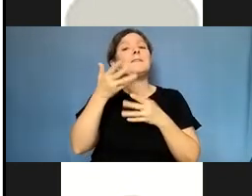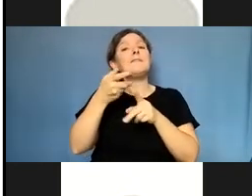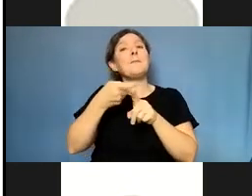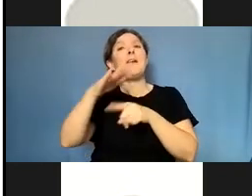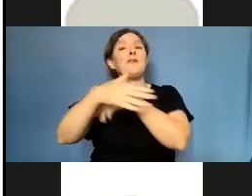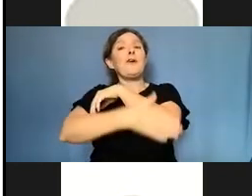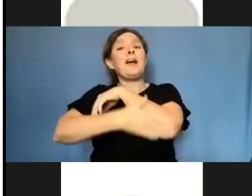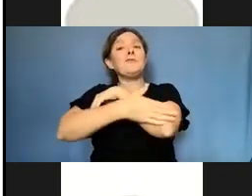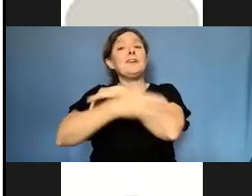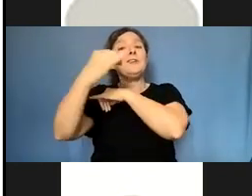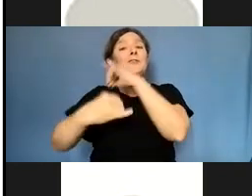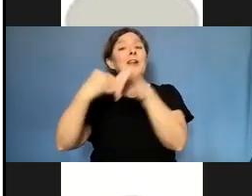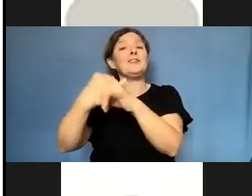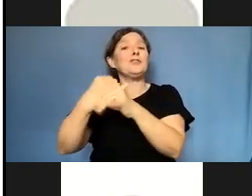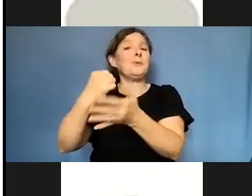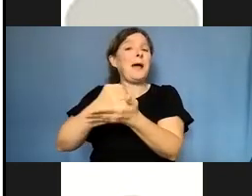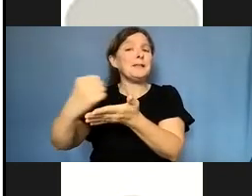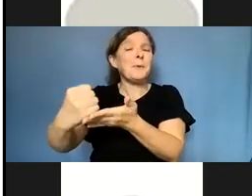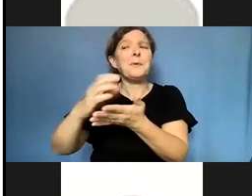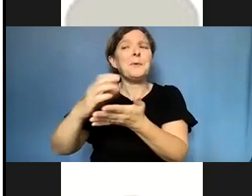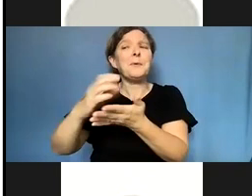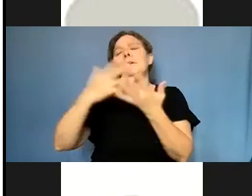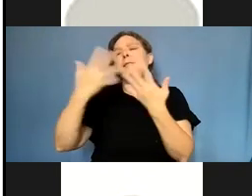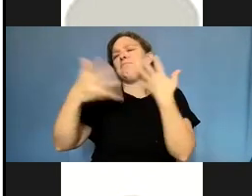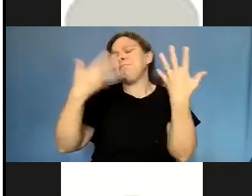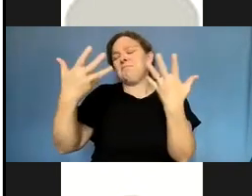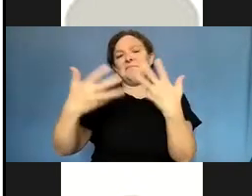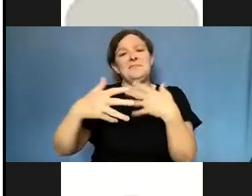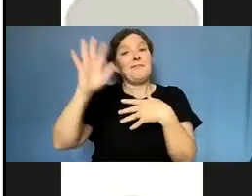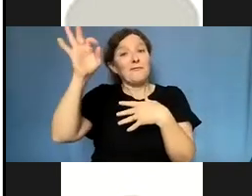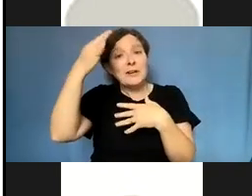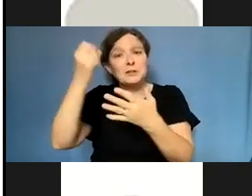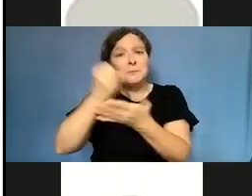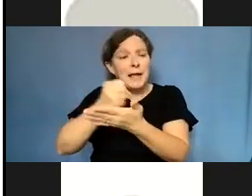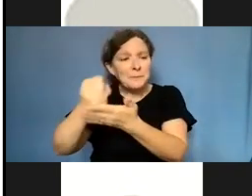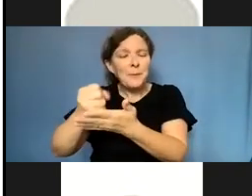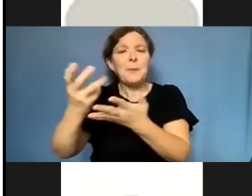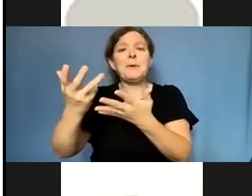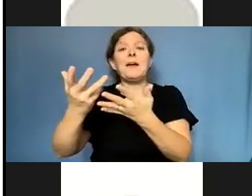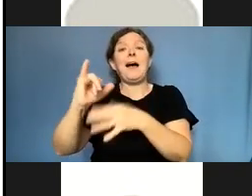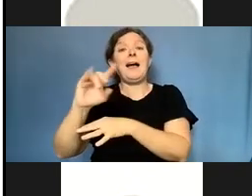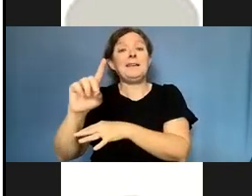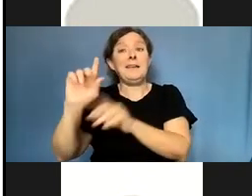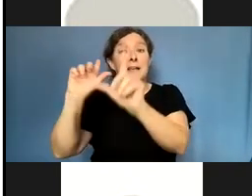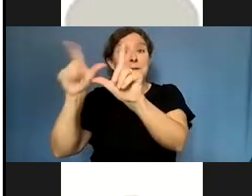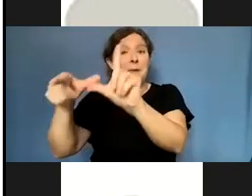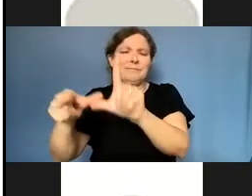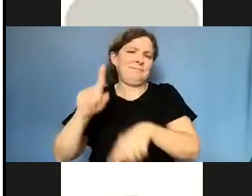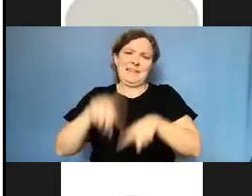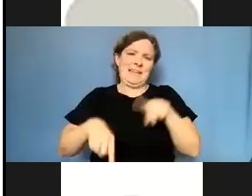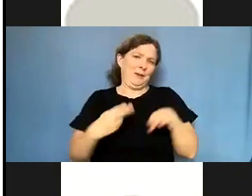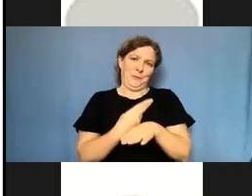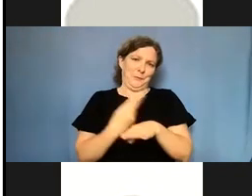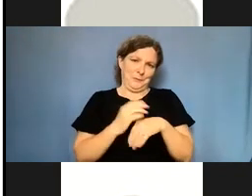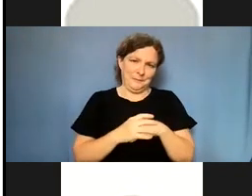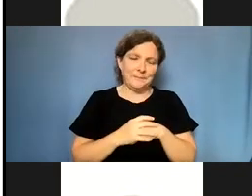say, international, so a Venezuelan or a French ID if it is expired. Examples of the sorts